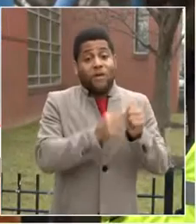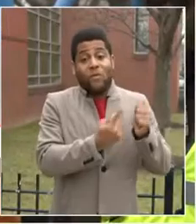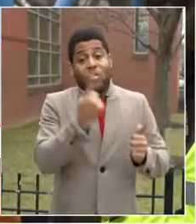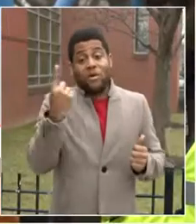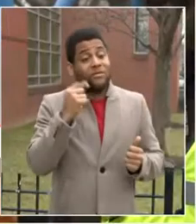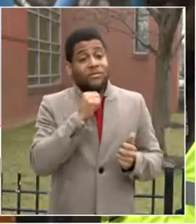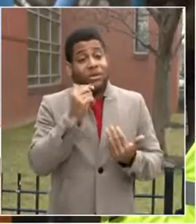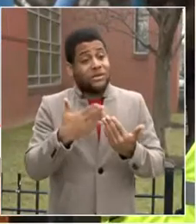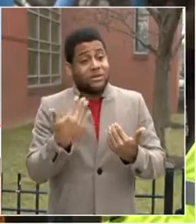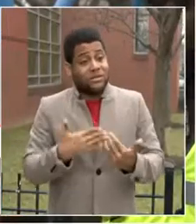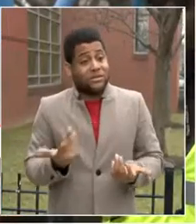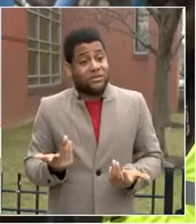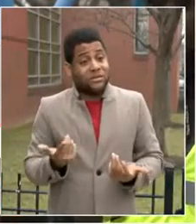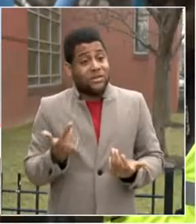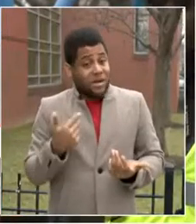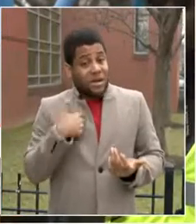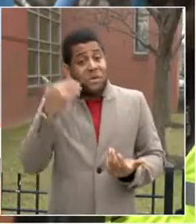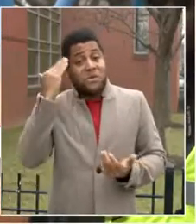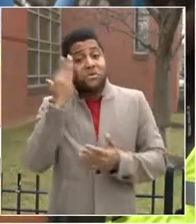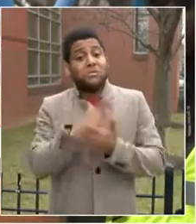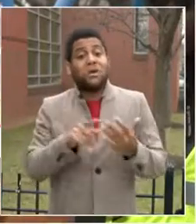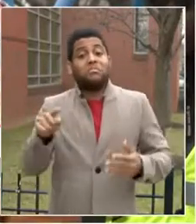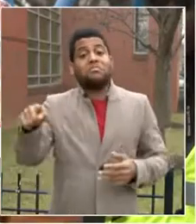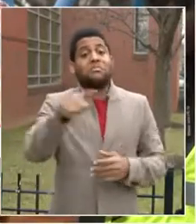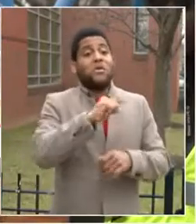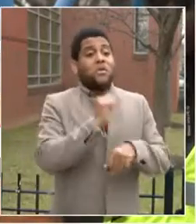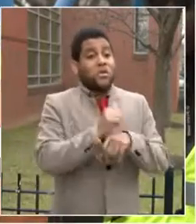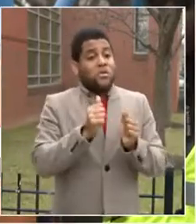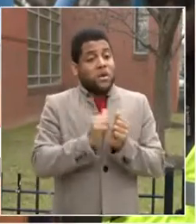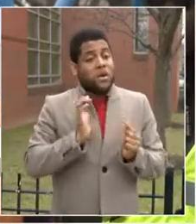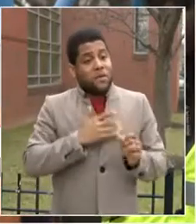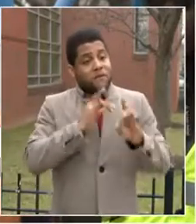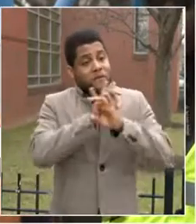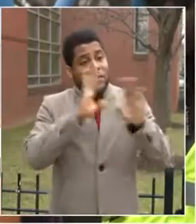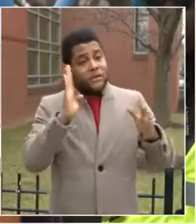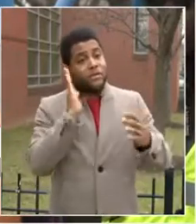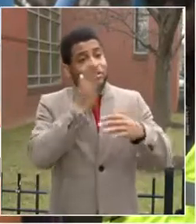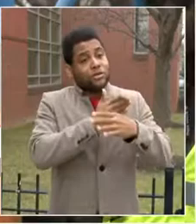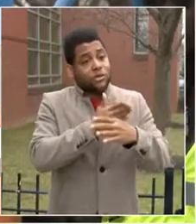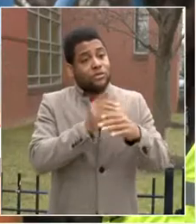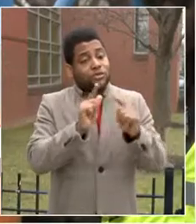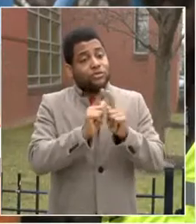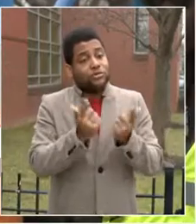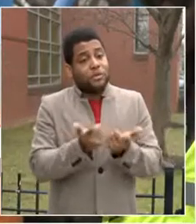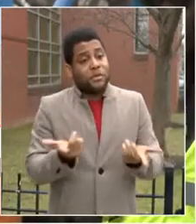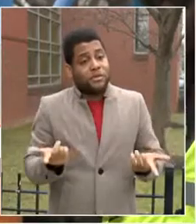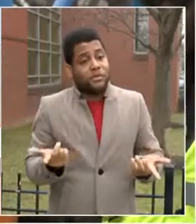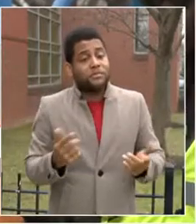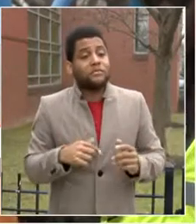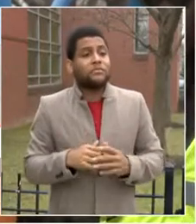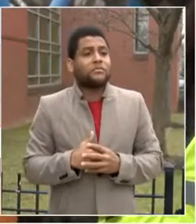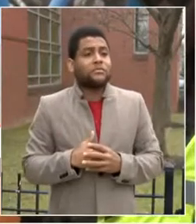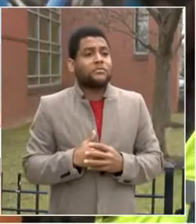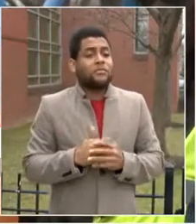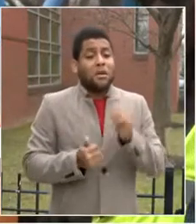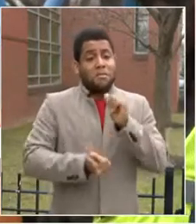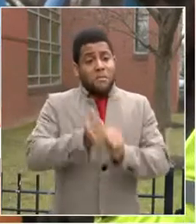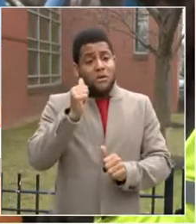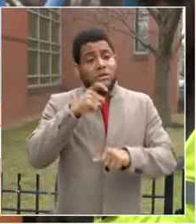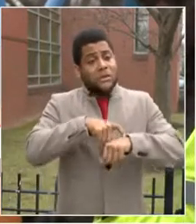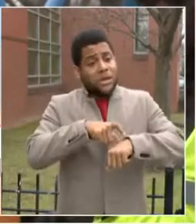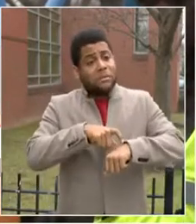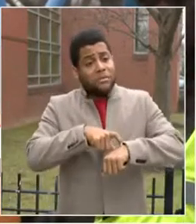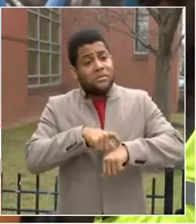in the crowd who work with our violence interrupter groups. Most often, they are people who come from the communities